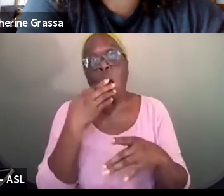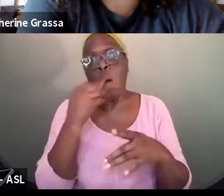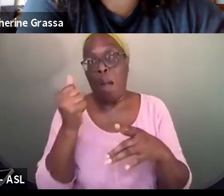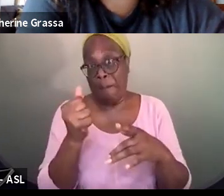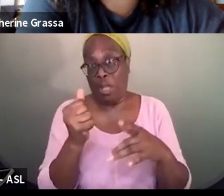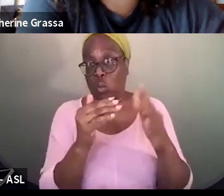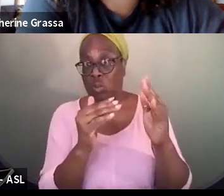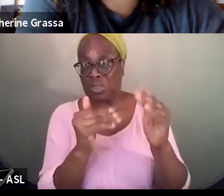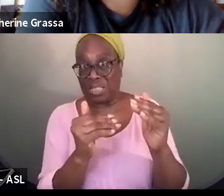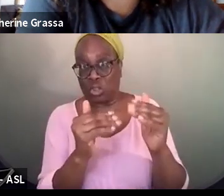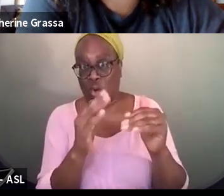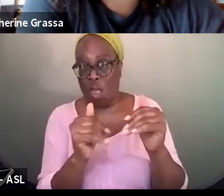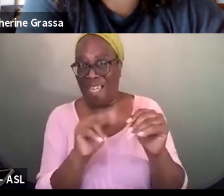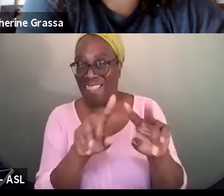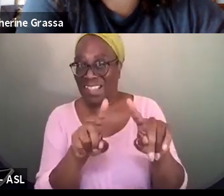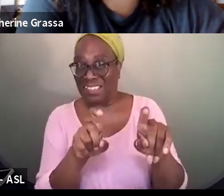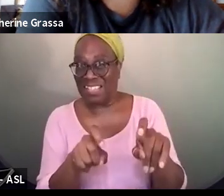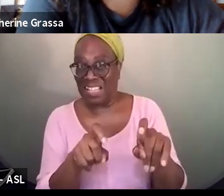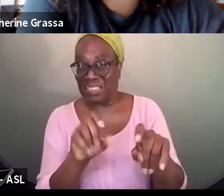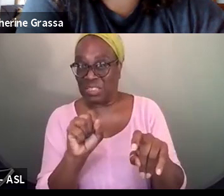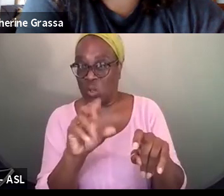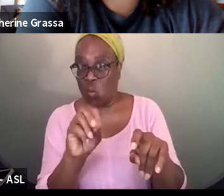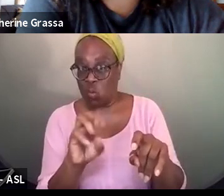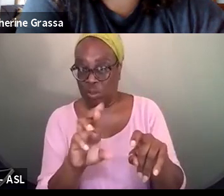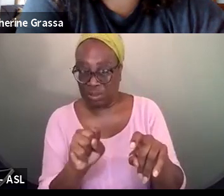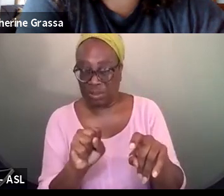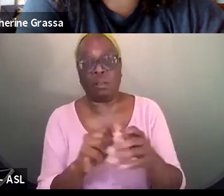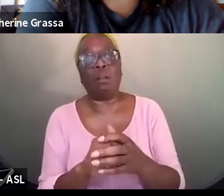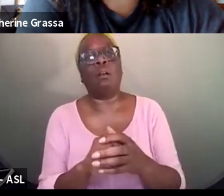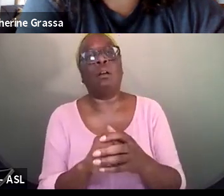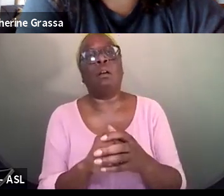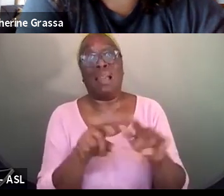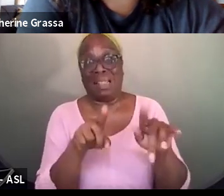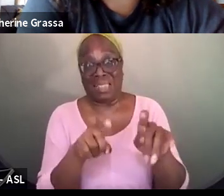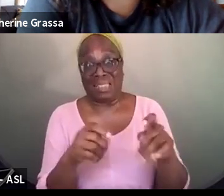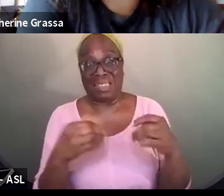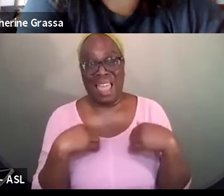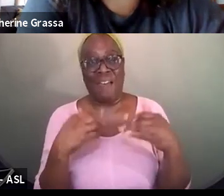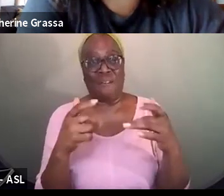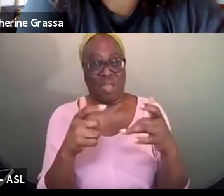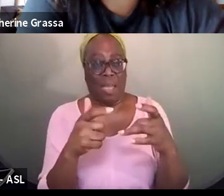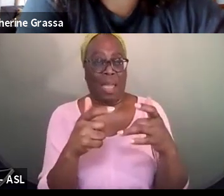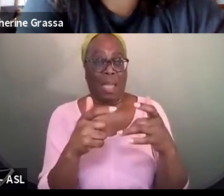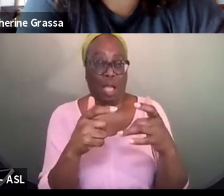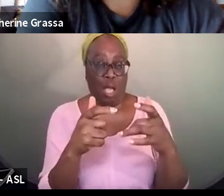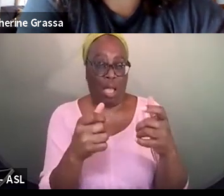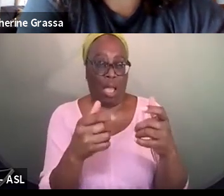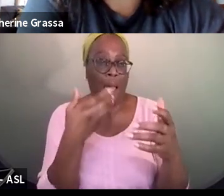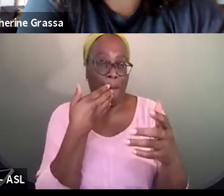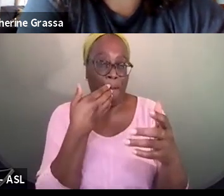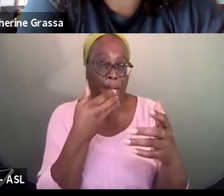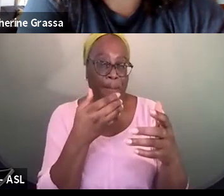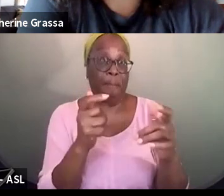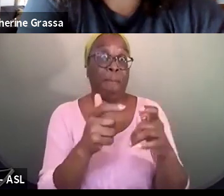test scores. Tests have a greater disparate impact than selecting on grades alone. Tests